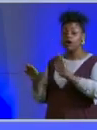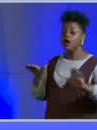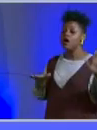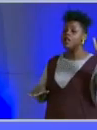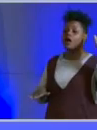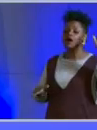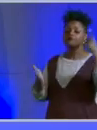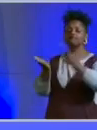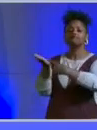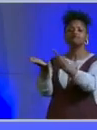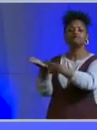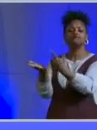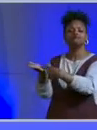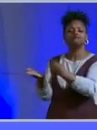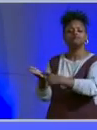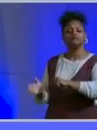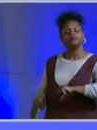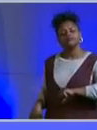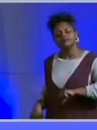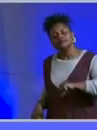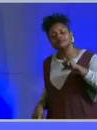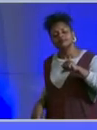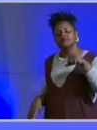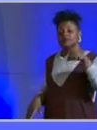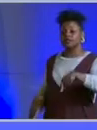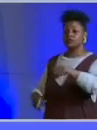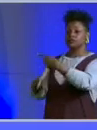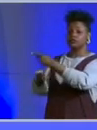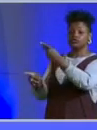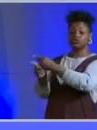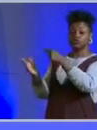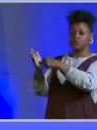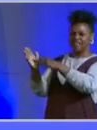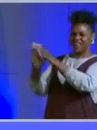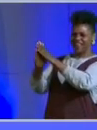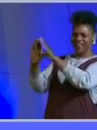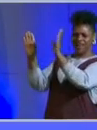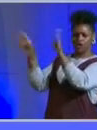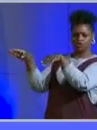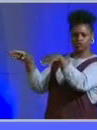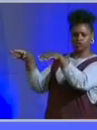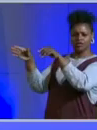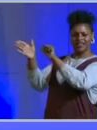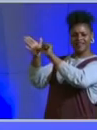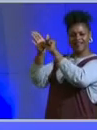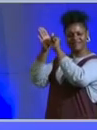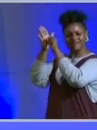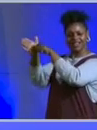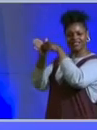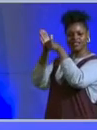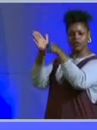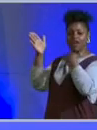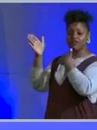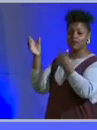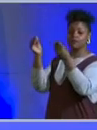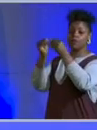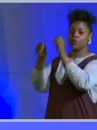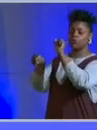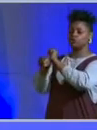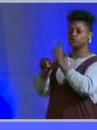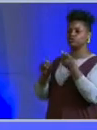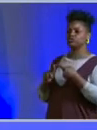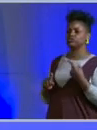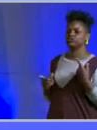made significant strides in producing affordable housing. She also emphasized that there's still more to do. She has challenged everyone to